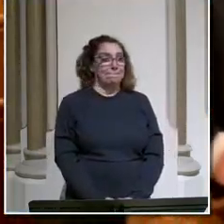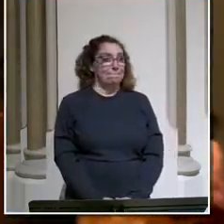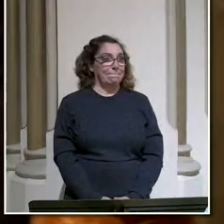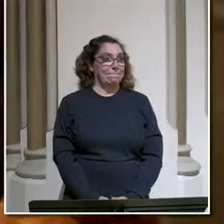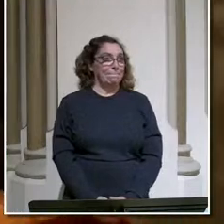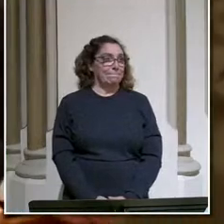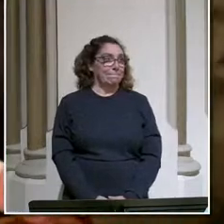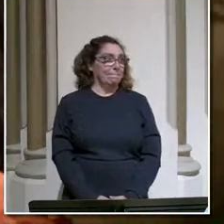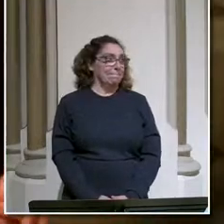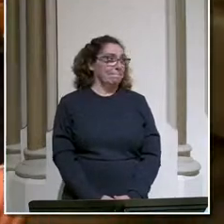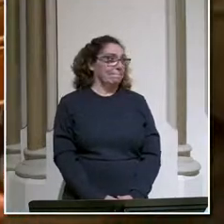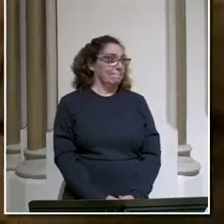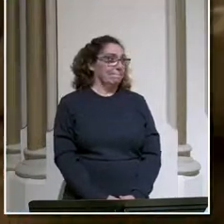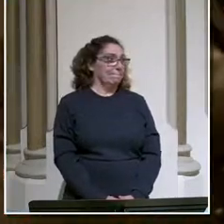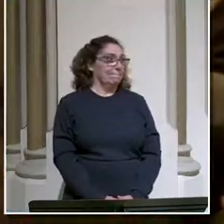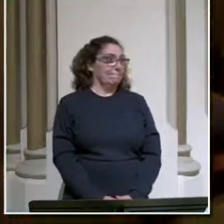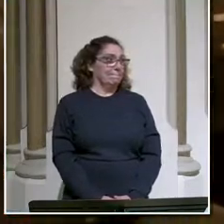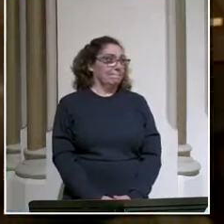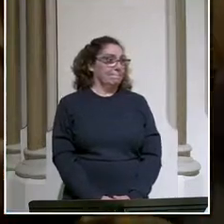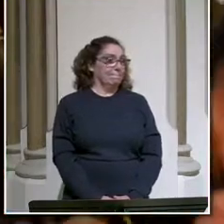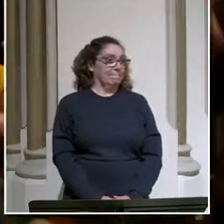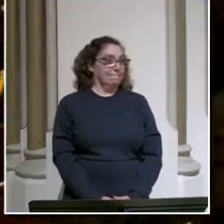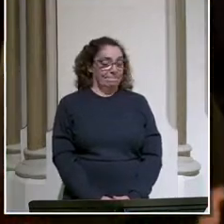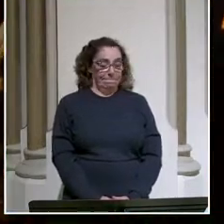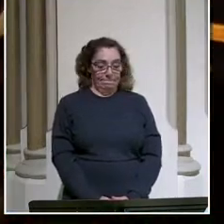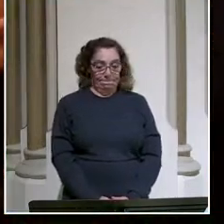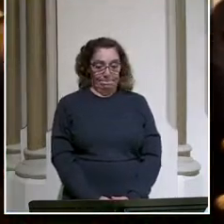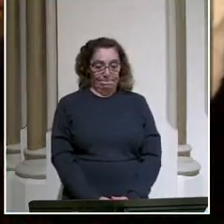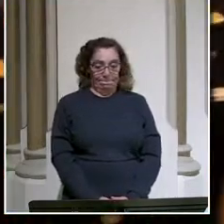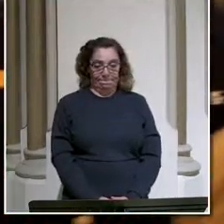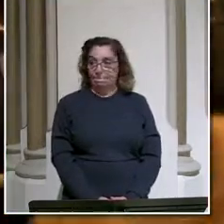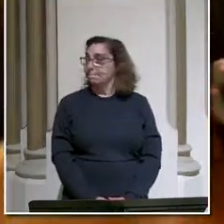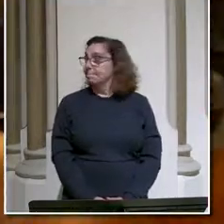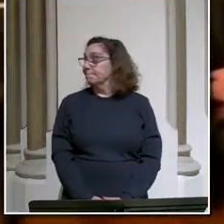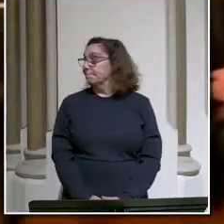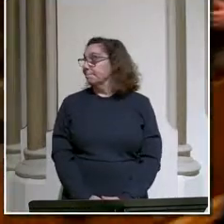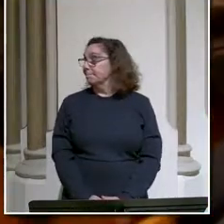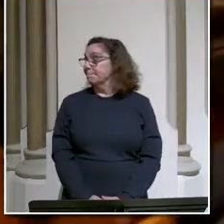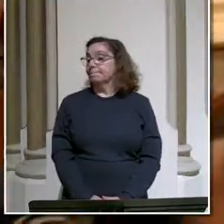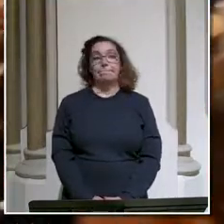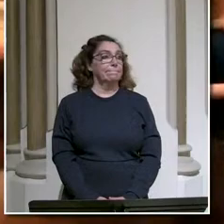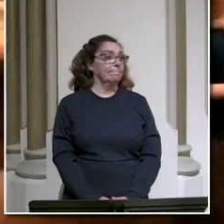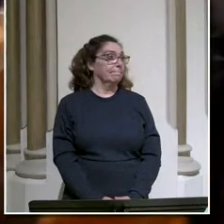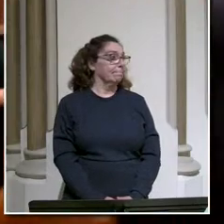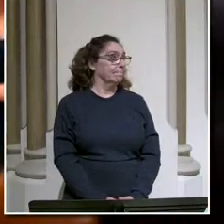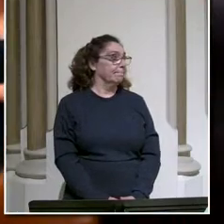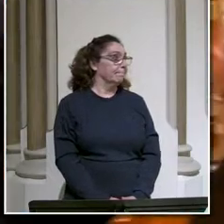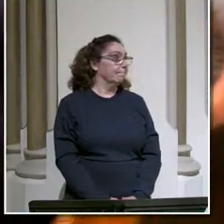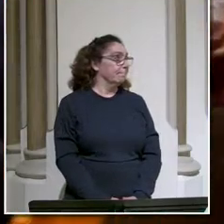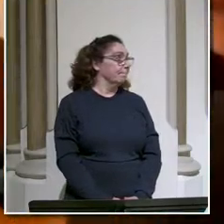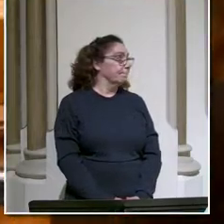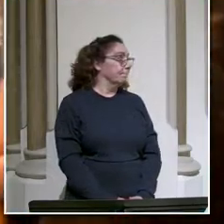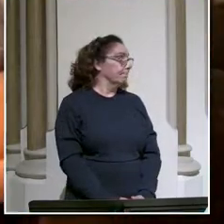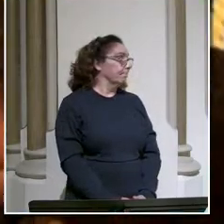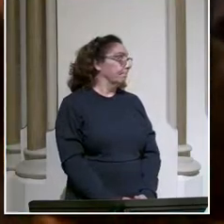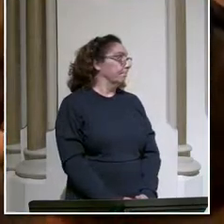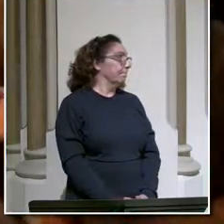peace. Christ's peace to you. Thank you. Vinny, Christ's peace to